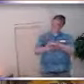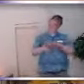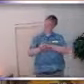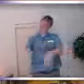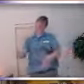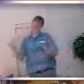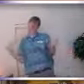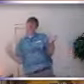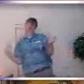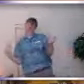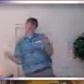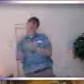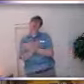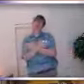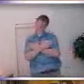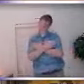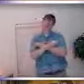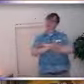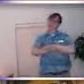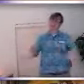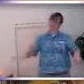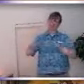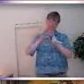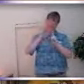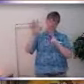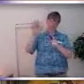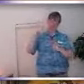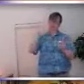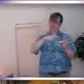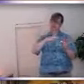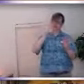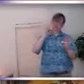Love is not a choice at that point.